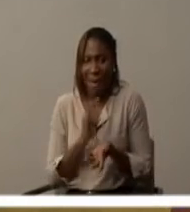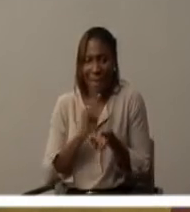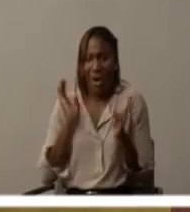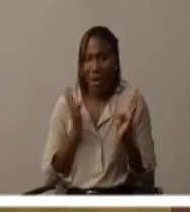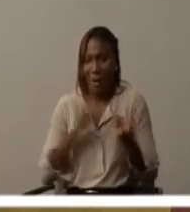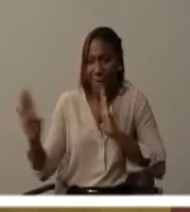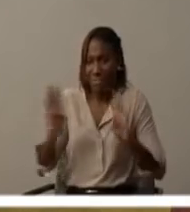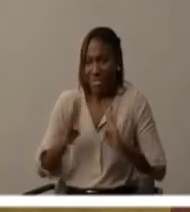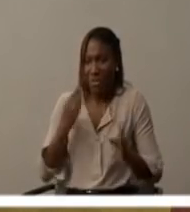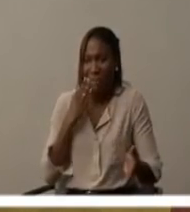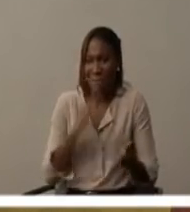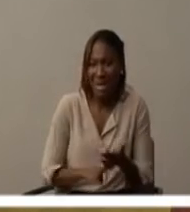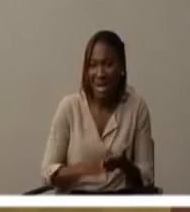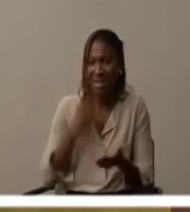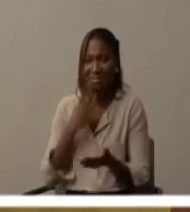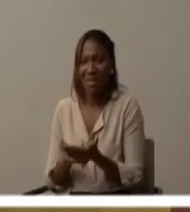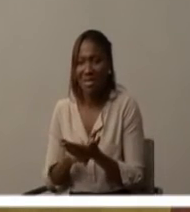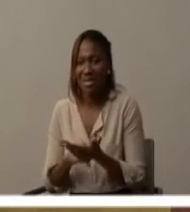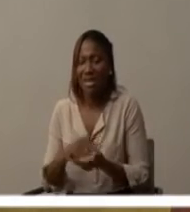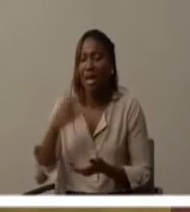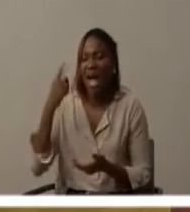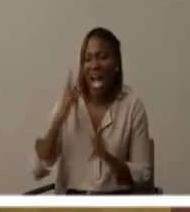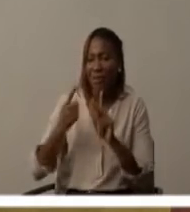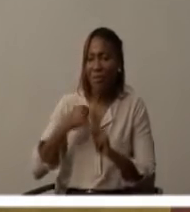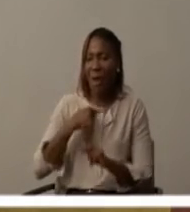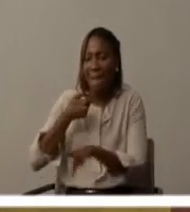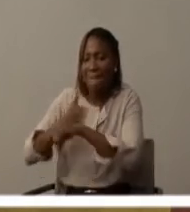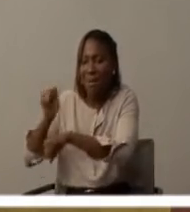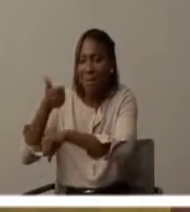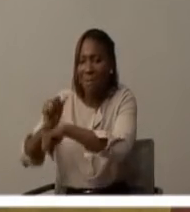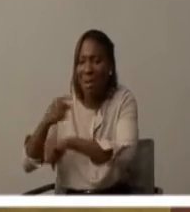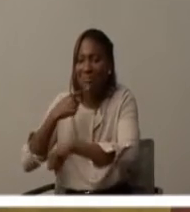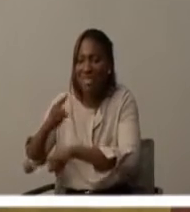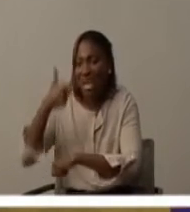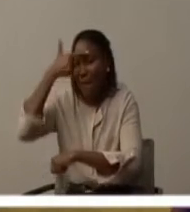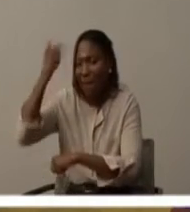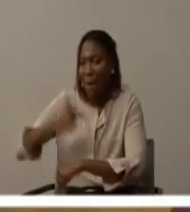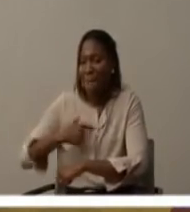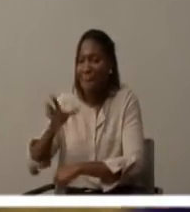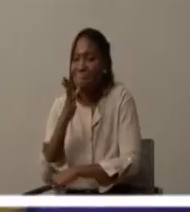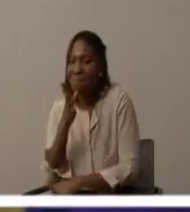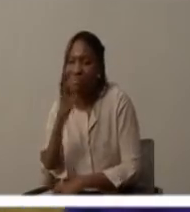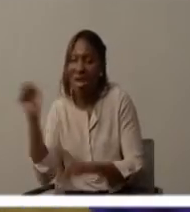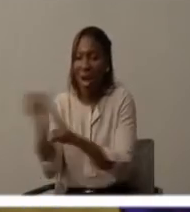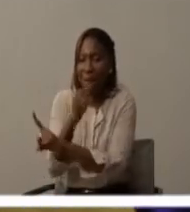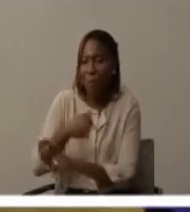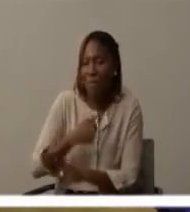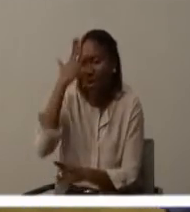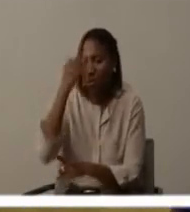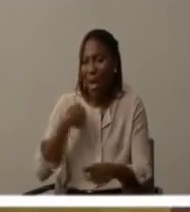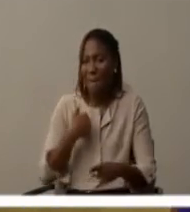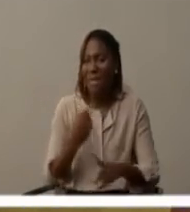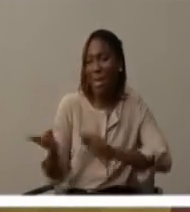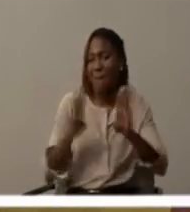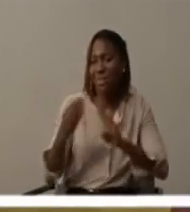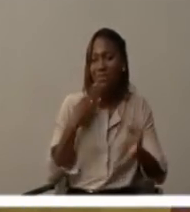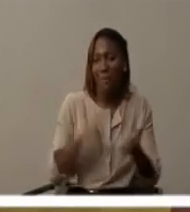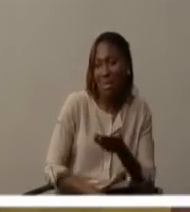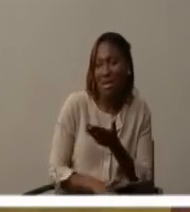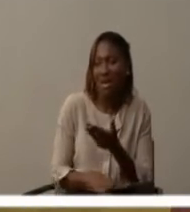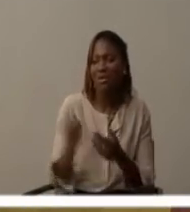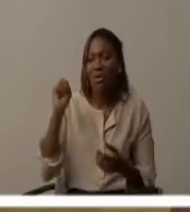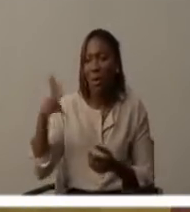were ridiculous. They caused incredible death for us in our psyche, in our mind. Open the graves. Let